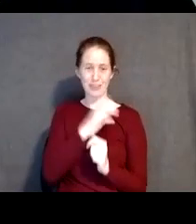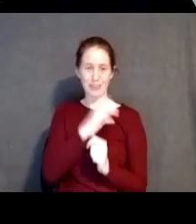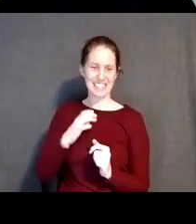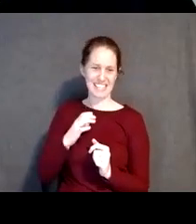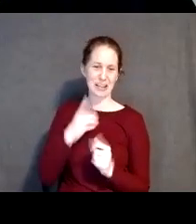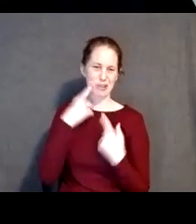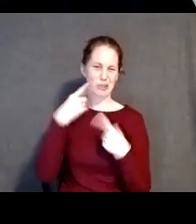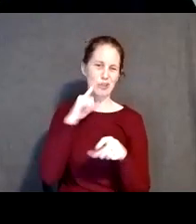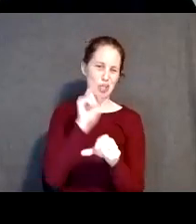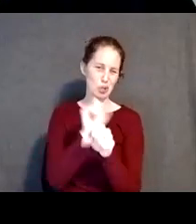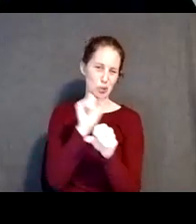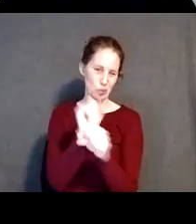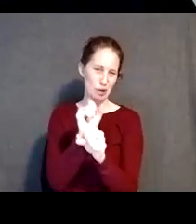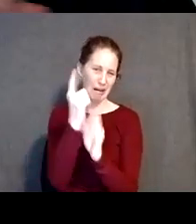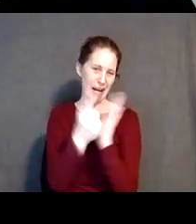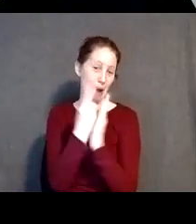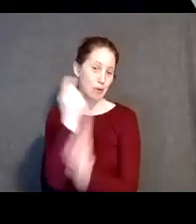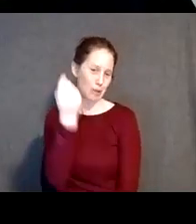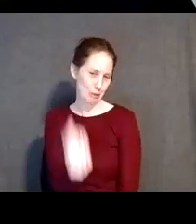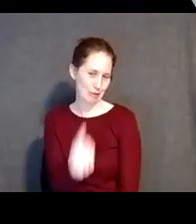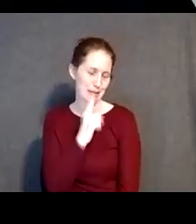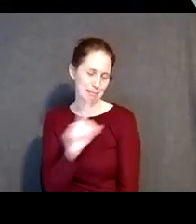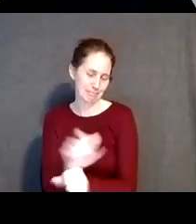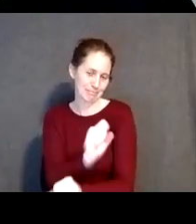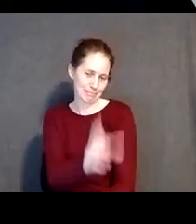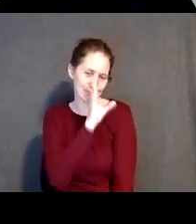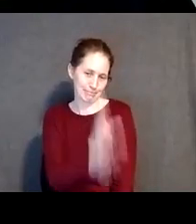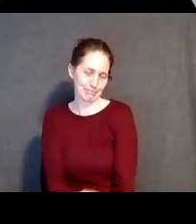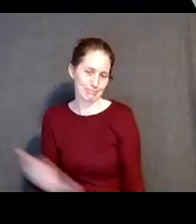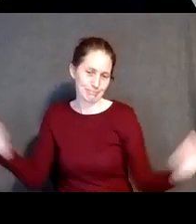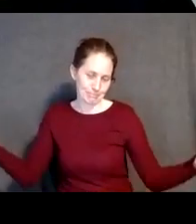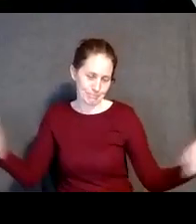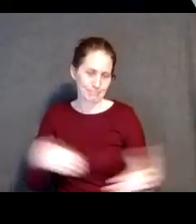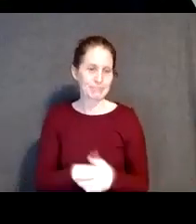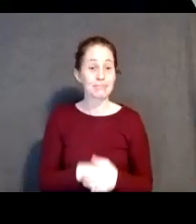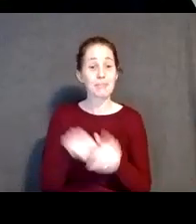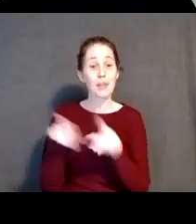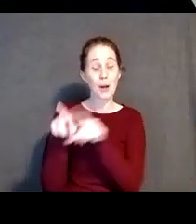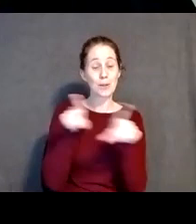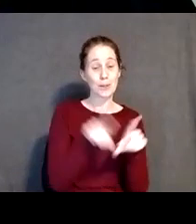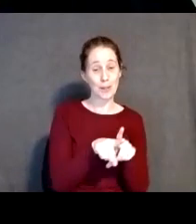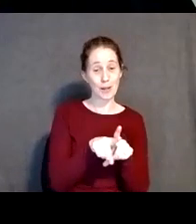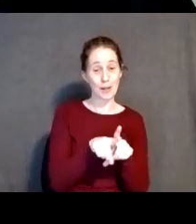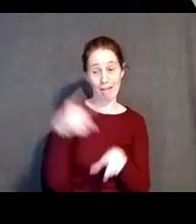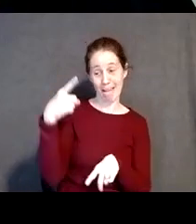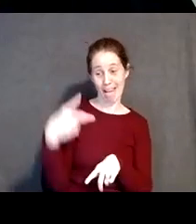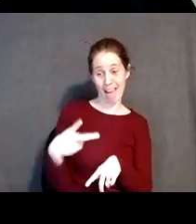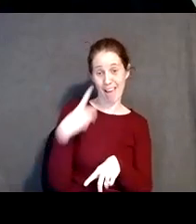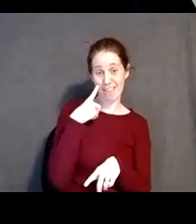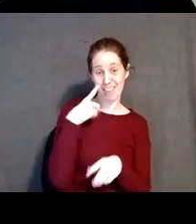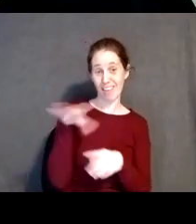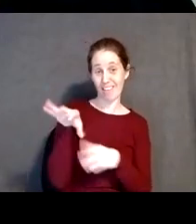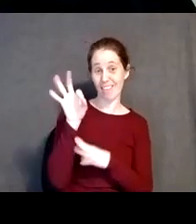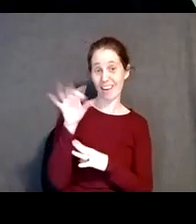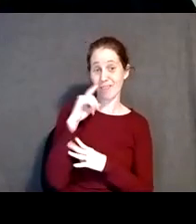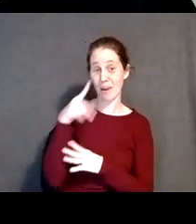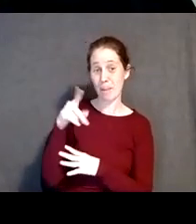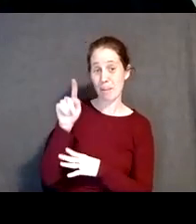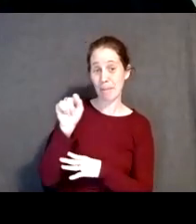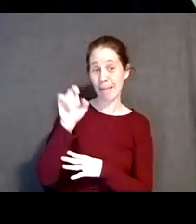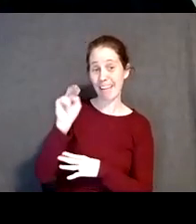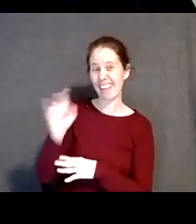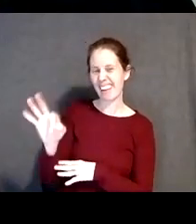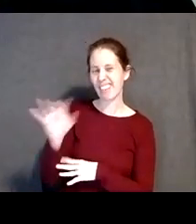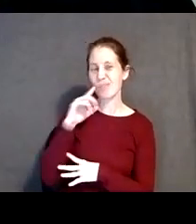during working hours on a Tuesday. Let's be very real about that. Also, half of the findings for plaintiff were in your council,